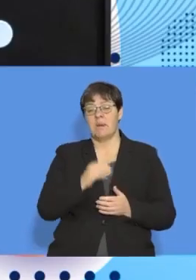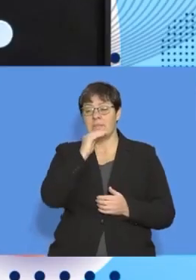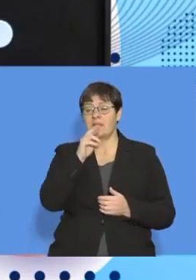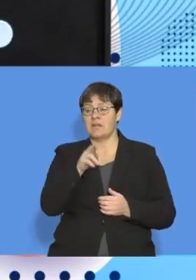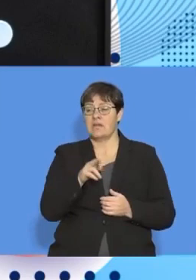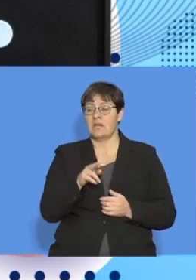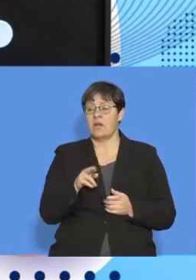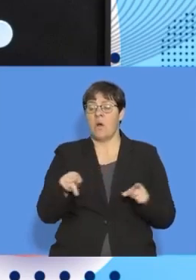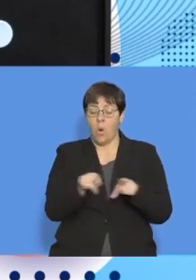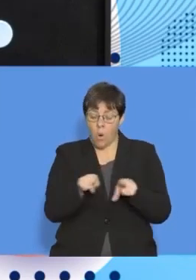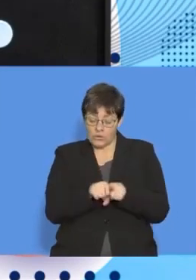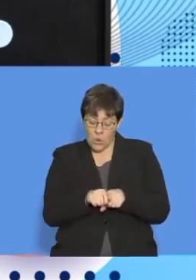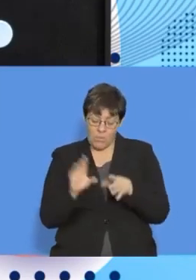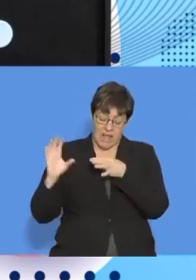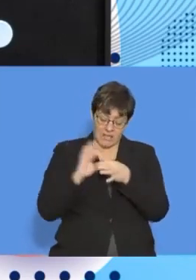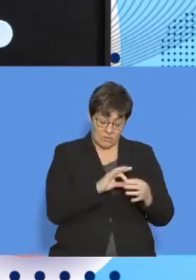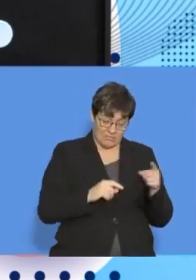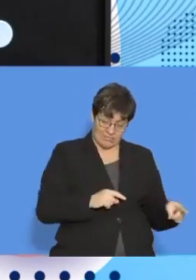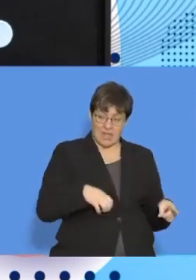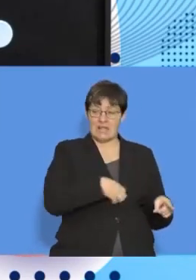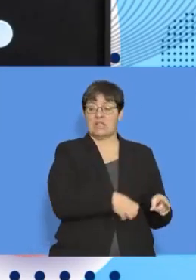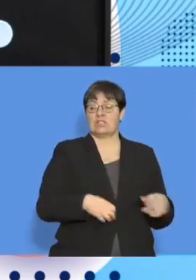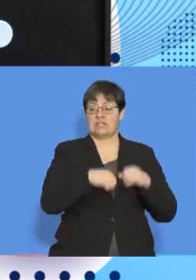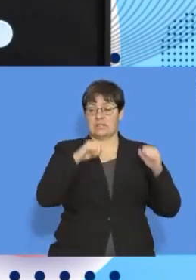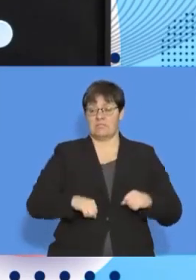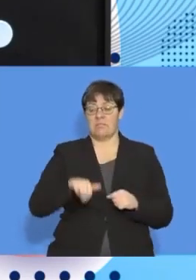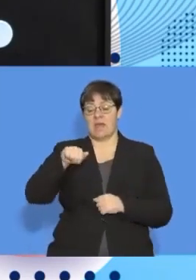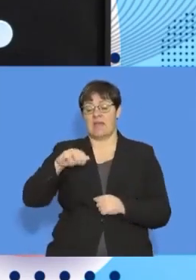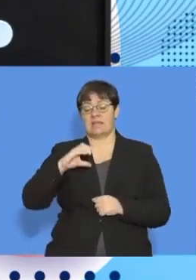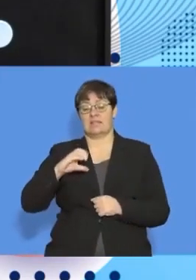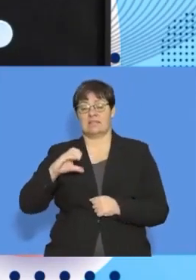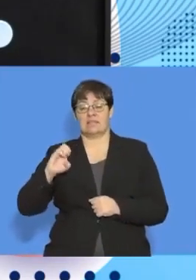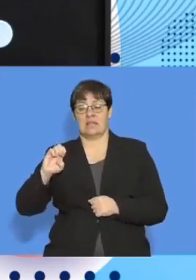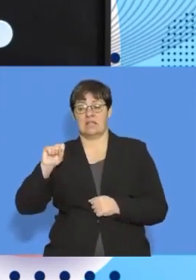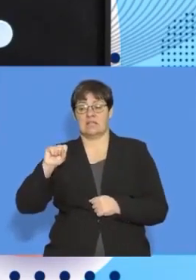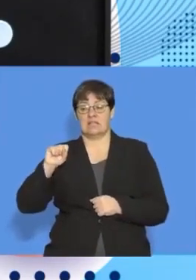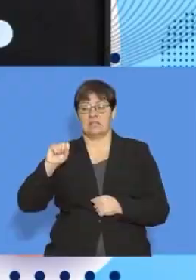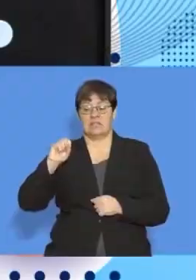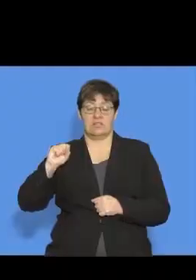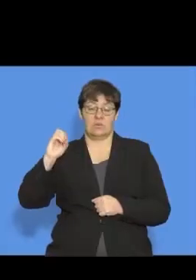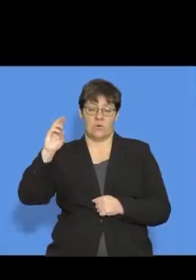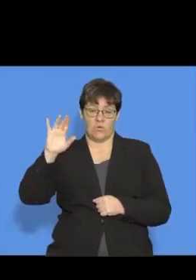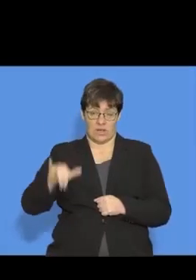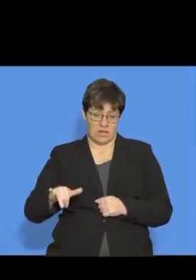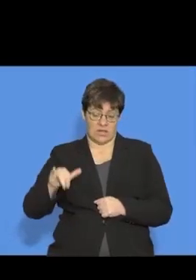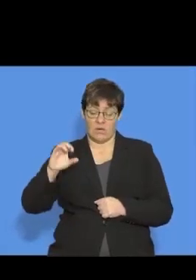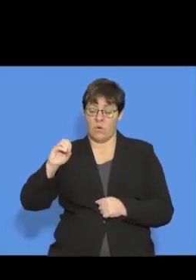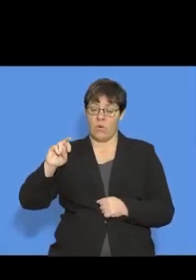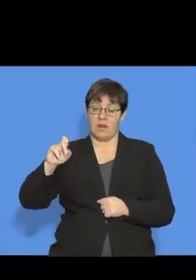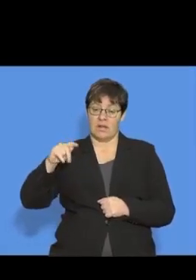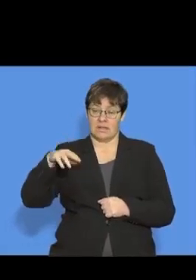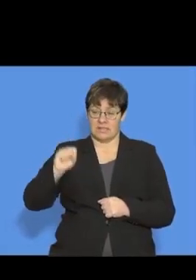to things also associated with the digestive system. They may have other functions, but they're also associated